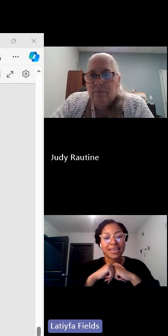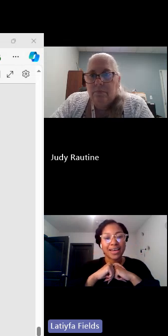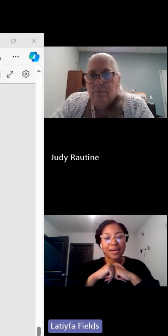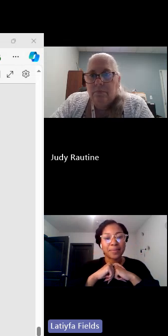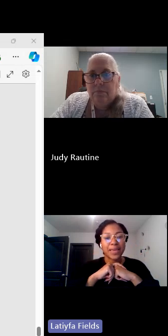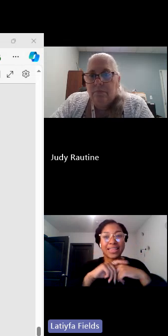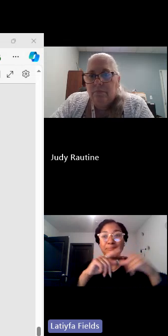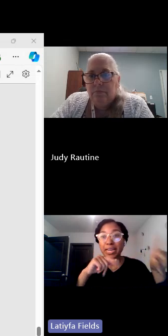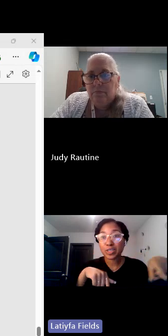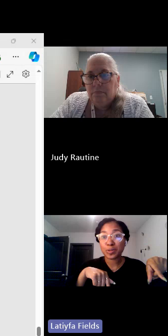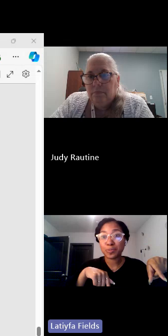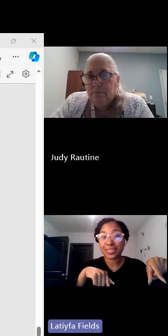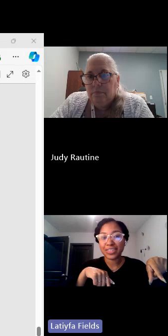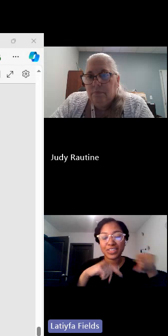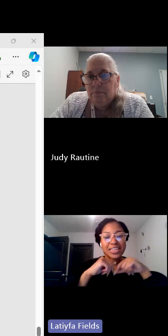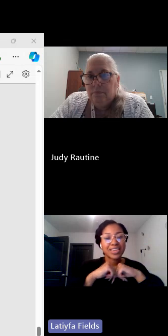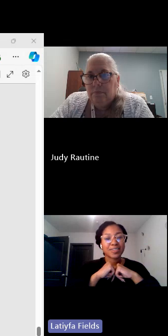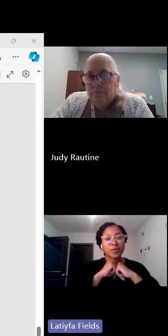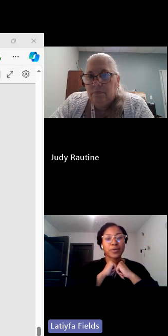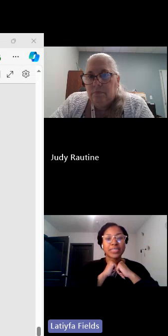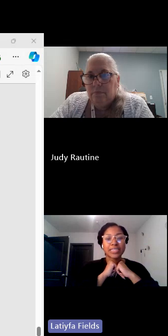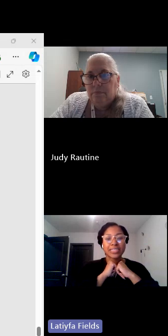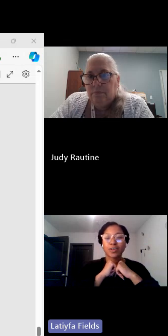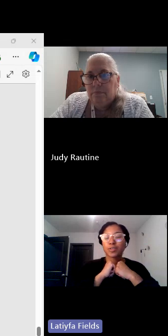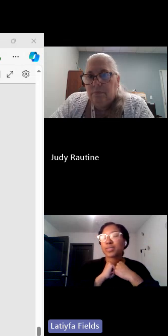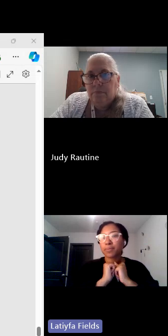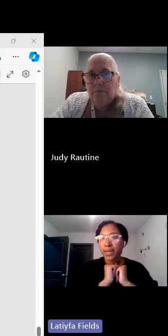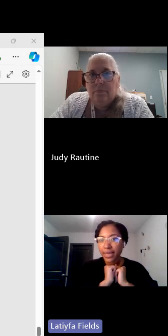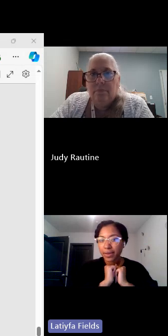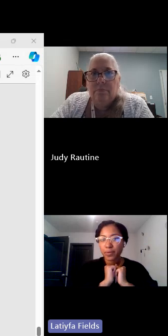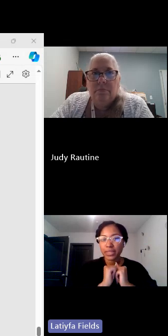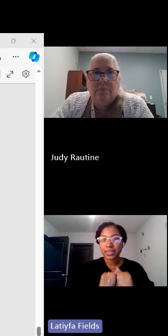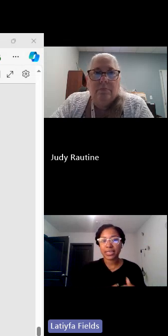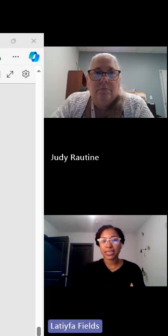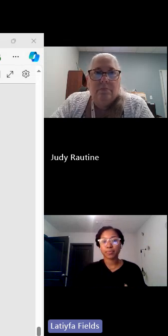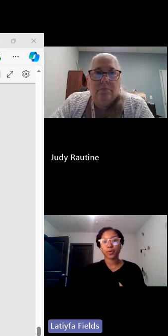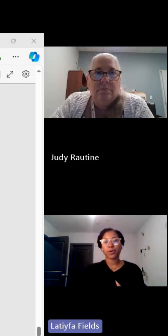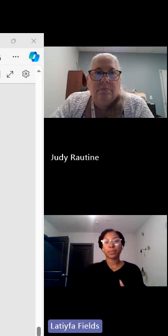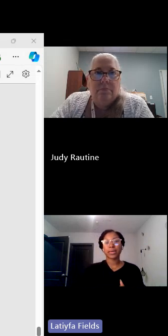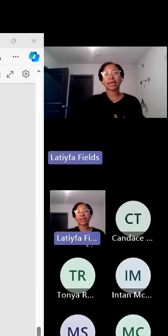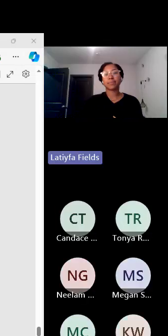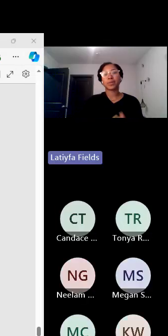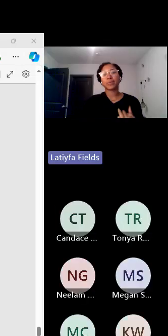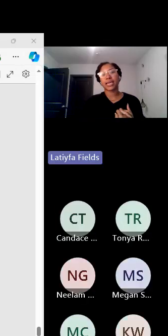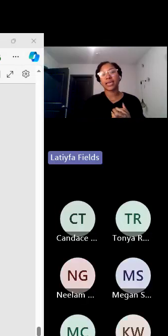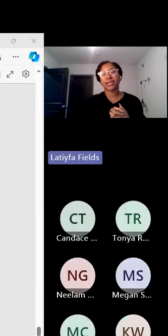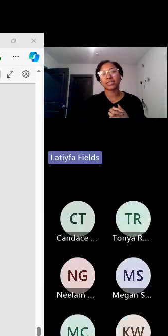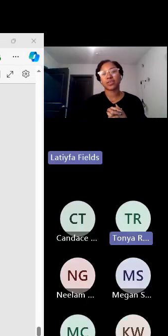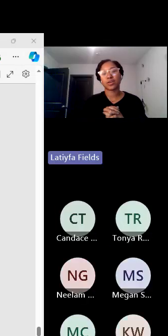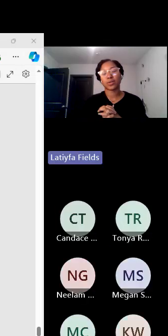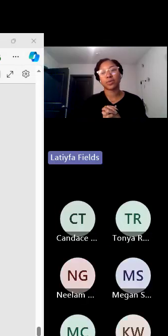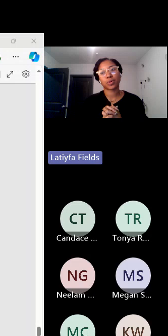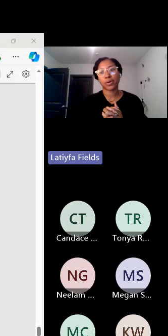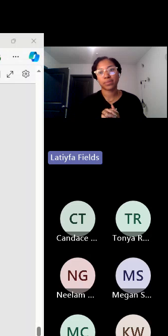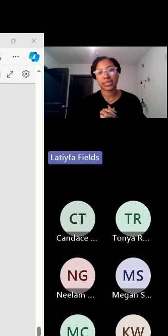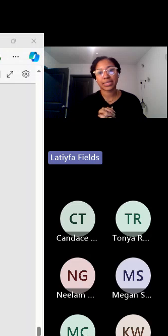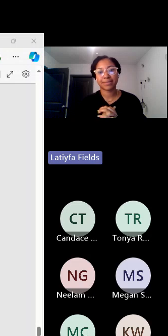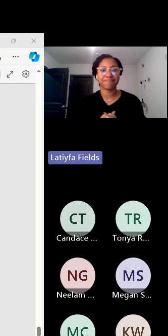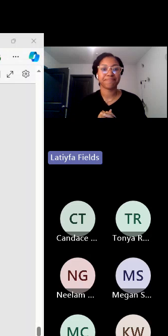items. And then back to your presentation. So grantees also must comply with the program income use and